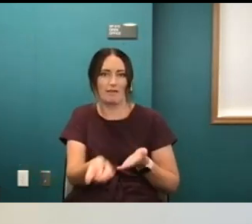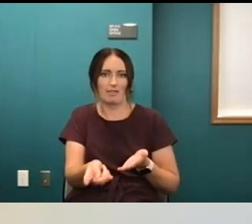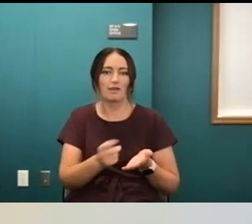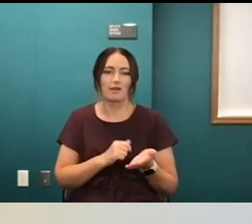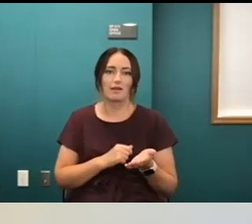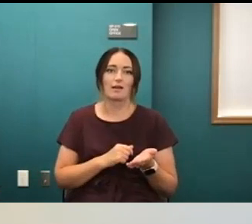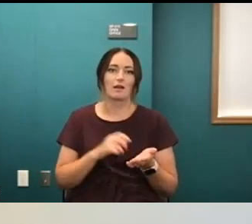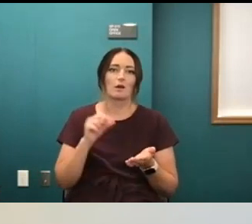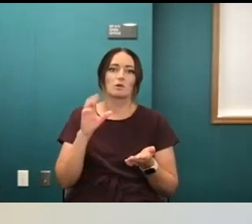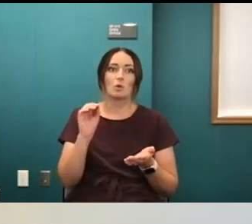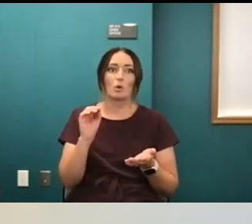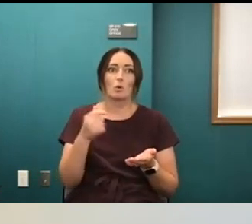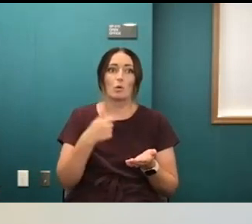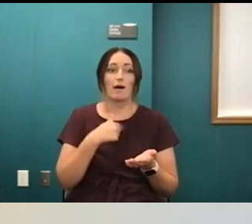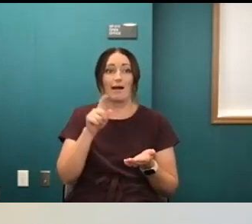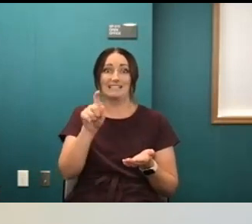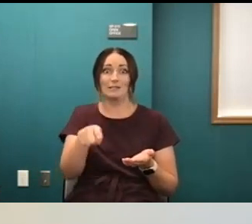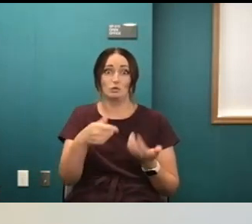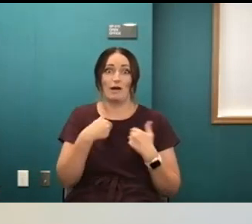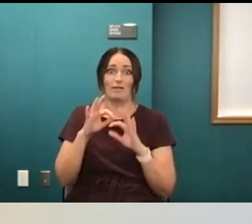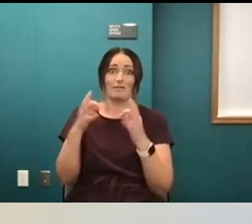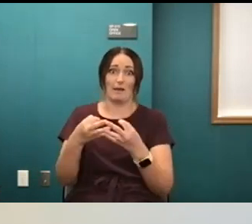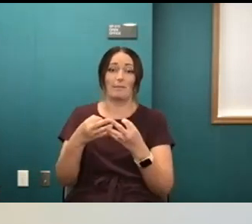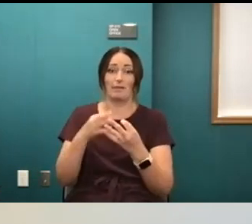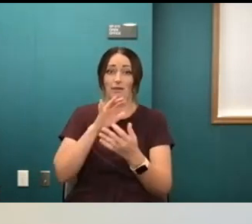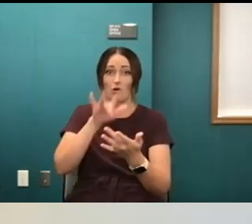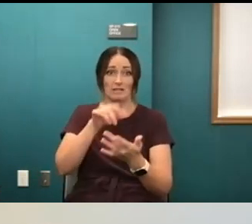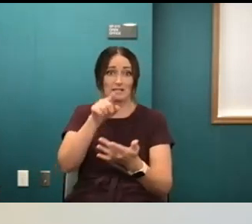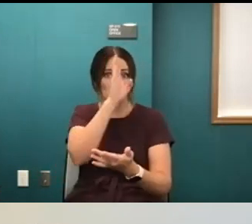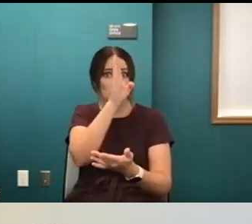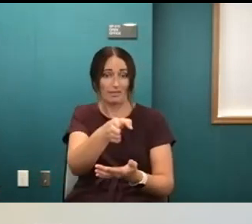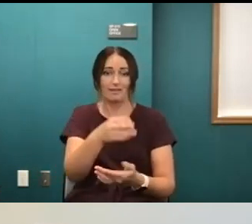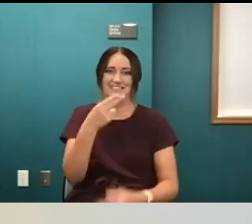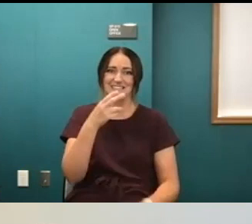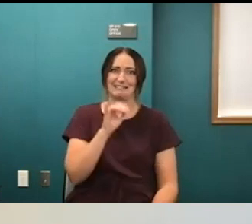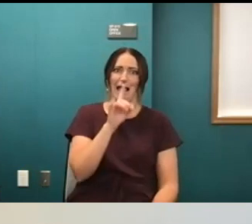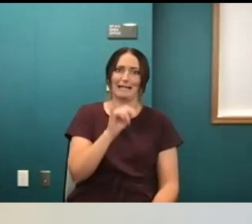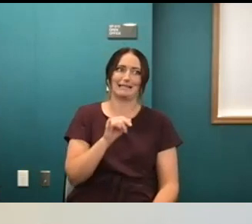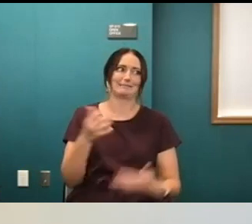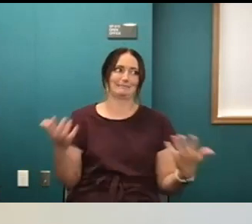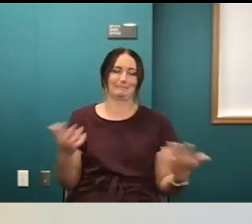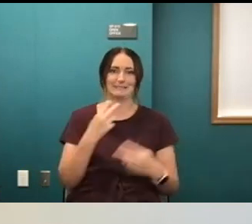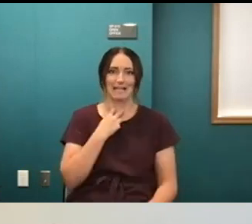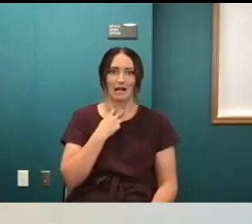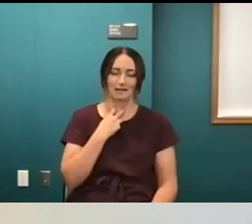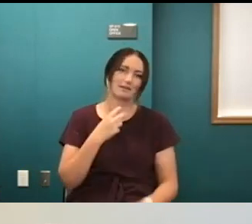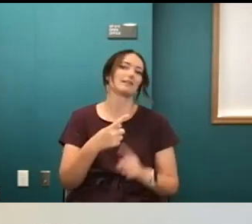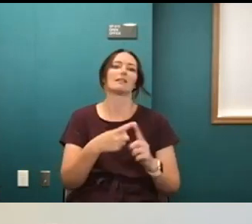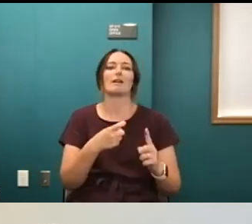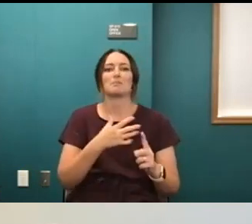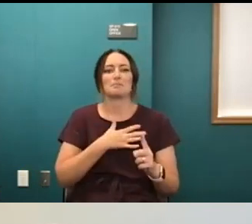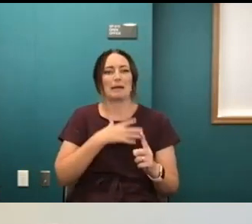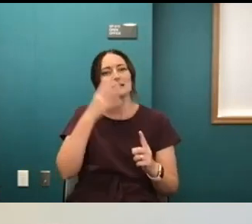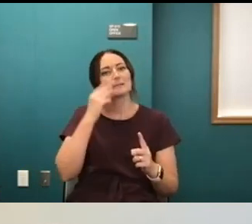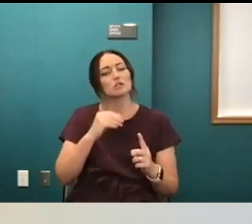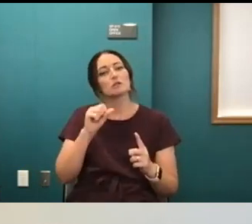I do need to have the family contact you directly because Heidi's hands are a little bit tied from the experience I've had. So I